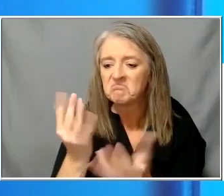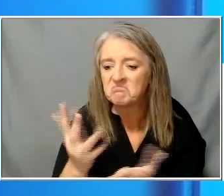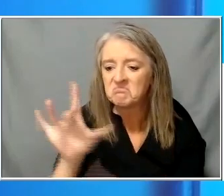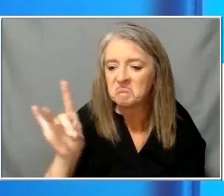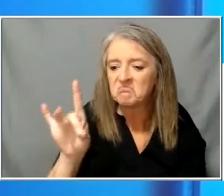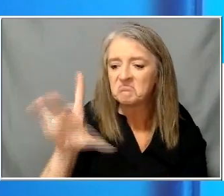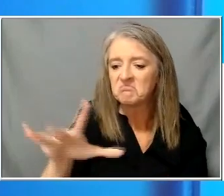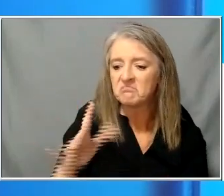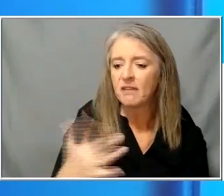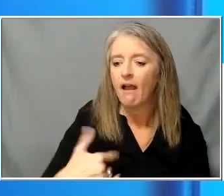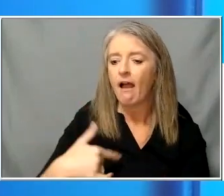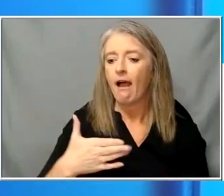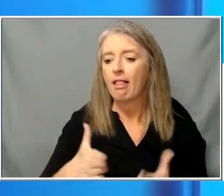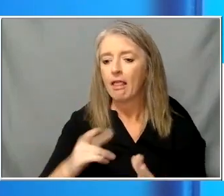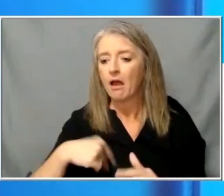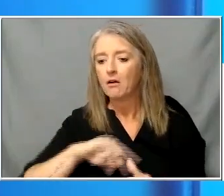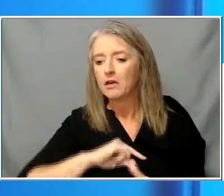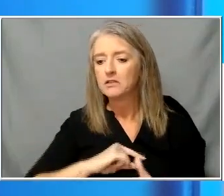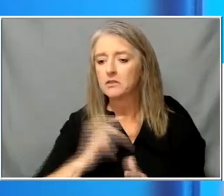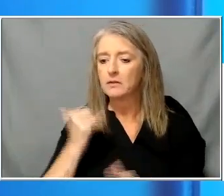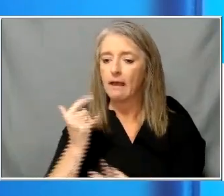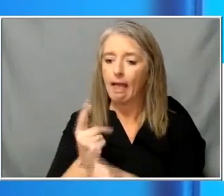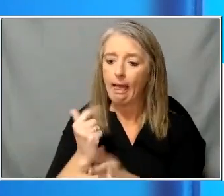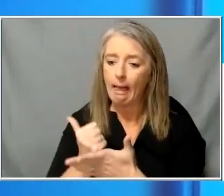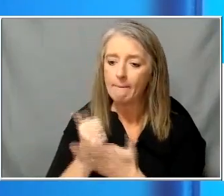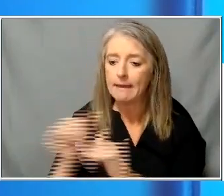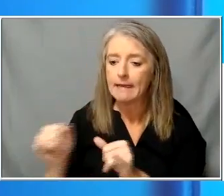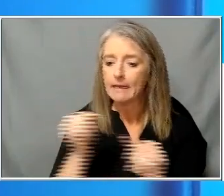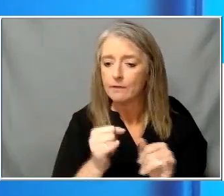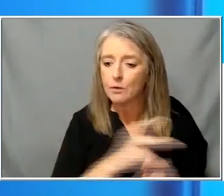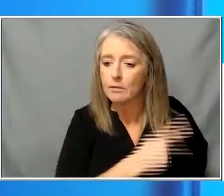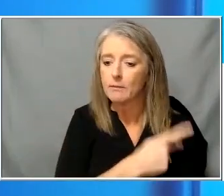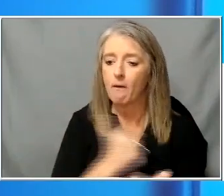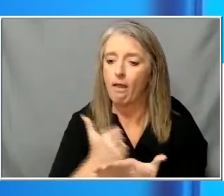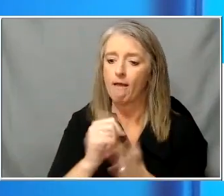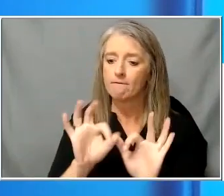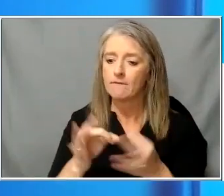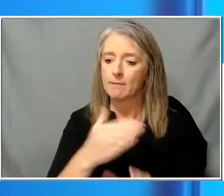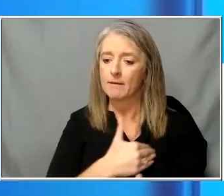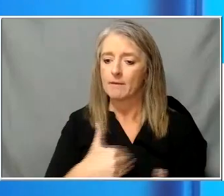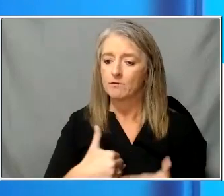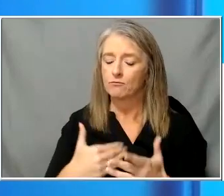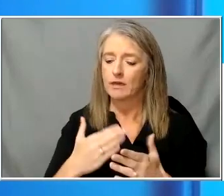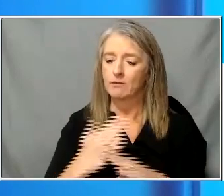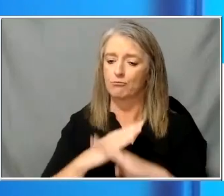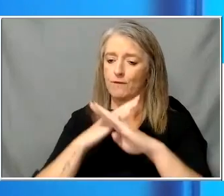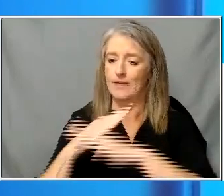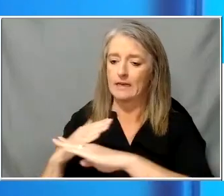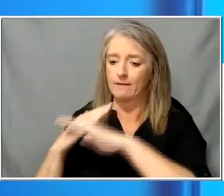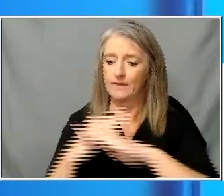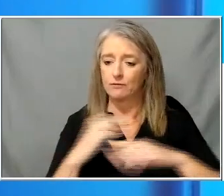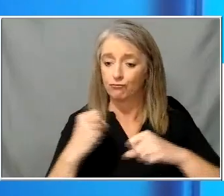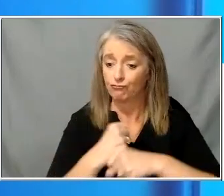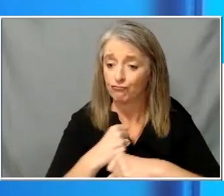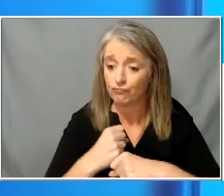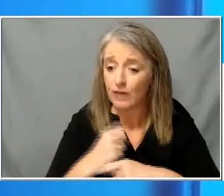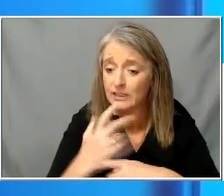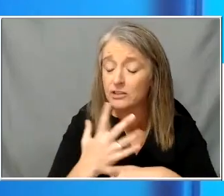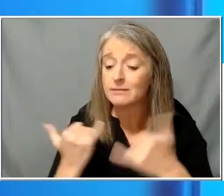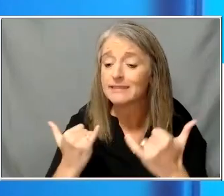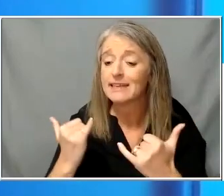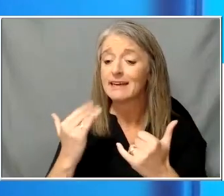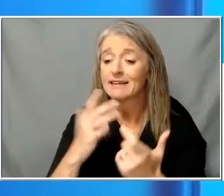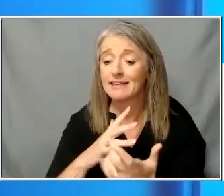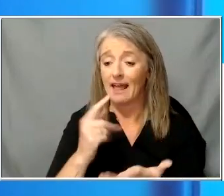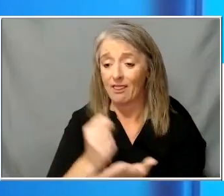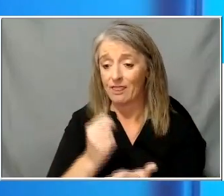allowed us to take care of that individual patient or maybe help their family members with preventative strategies. But what we now know, it is actually a